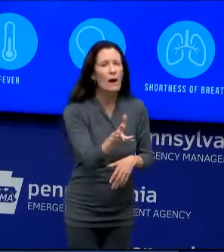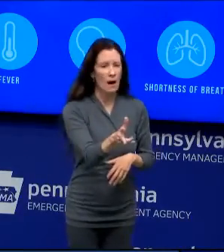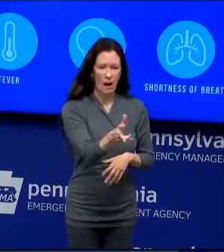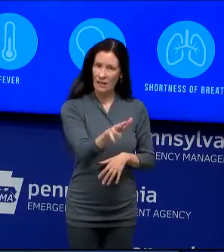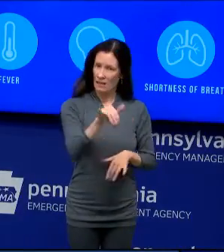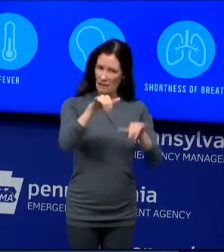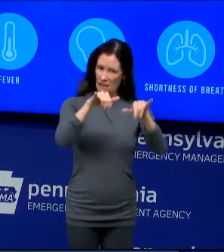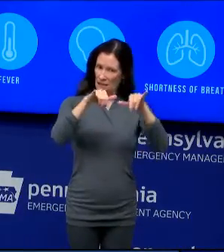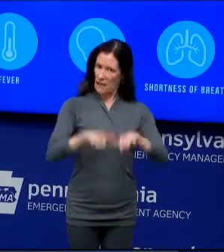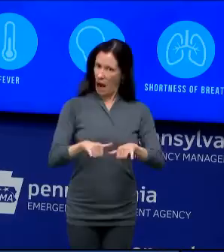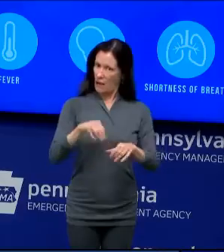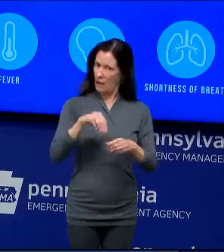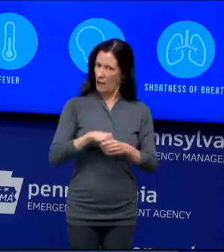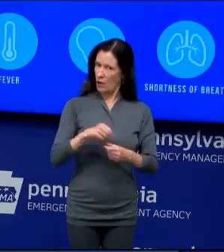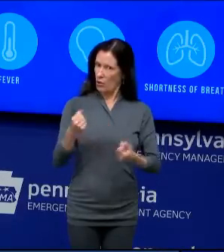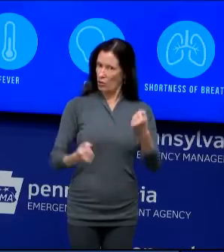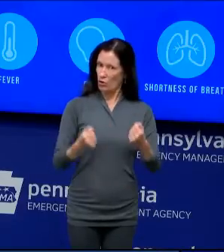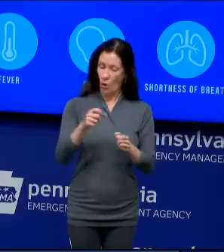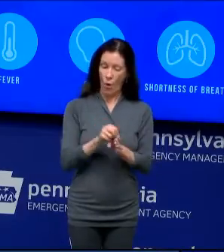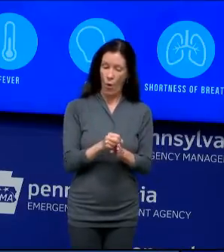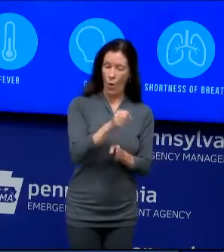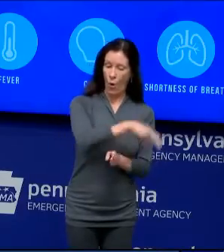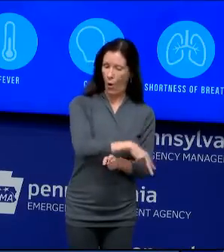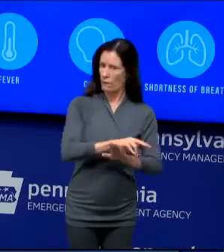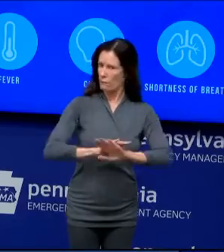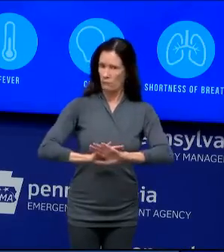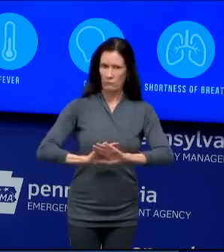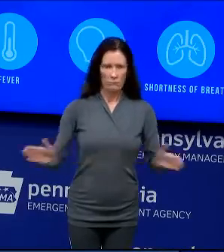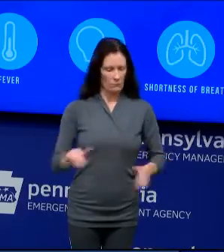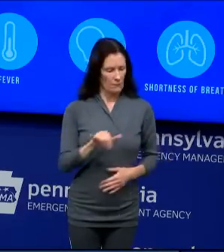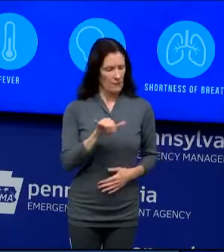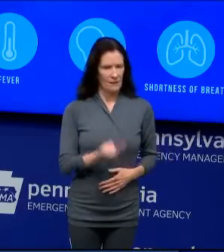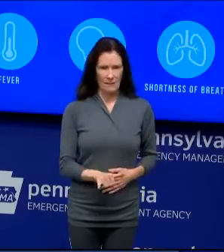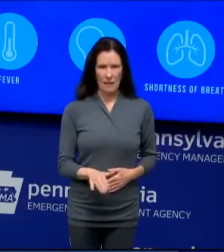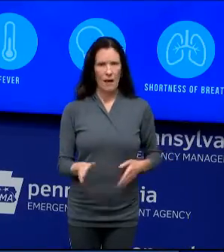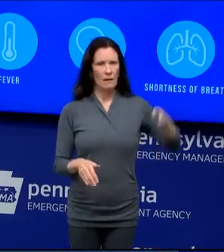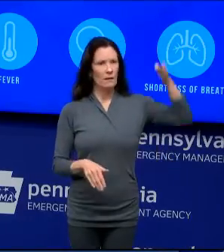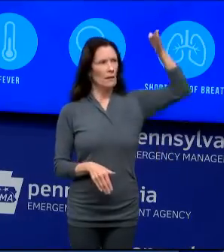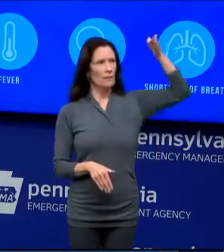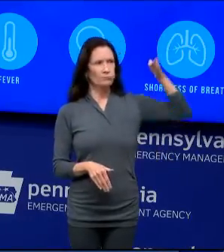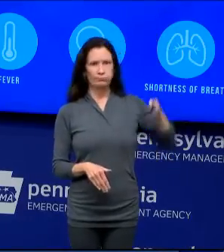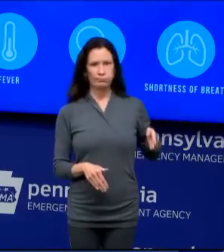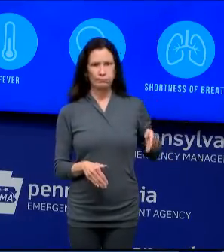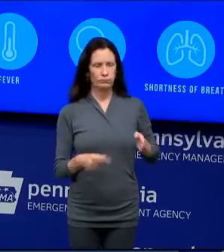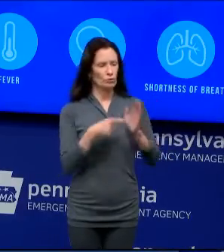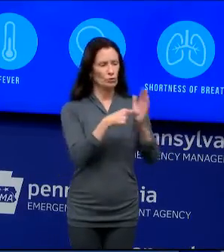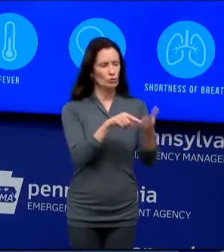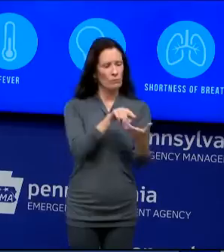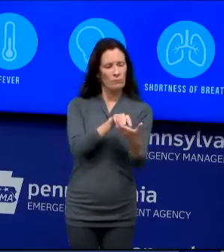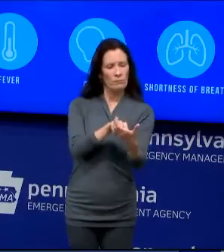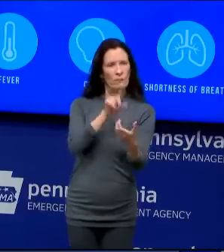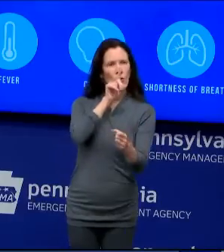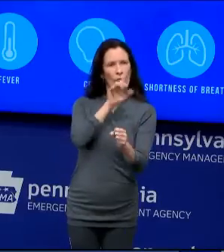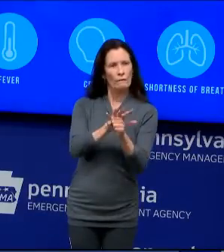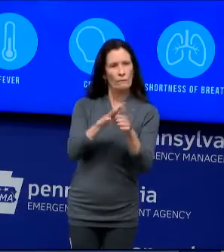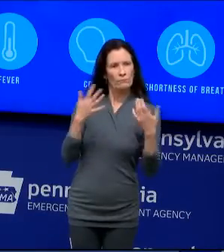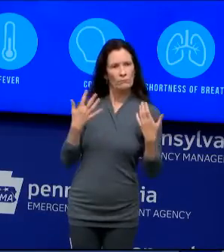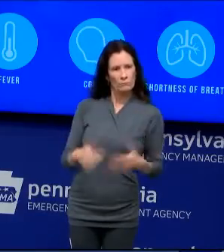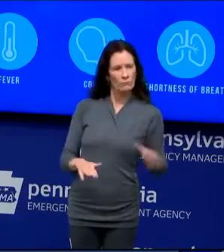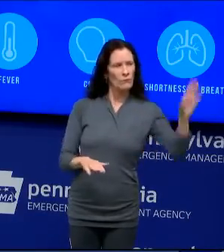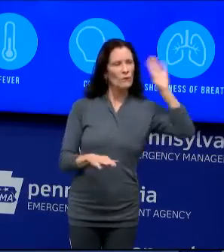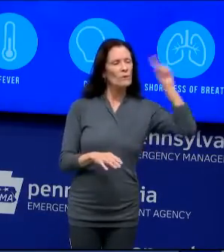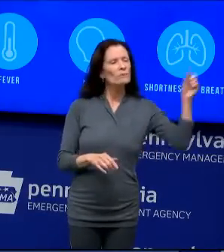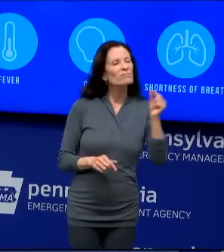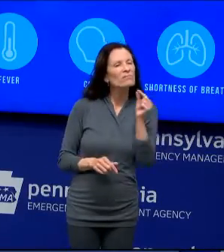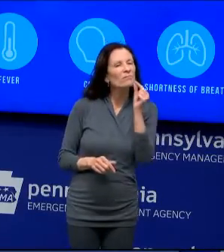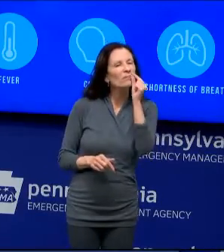collected, and you will then be directed back onto the highway to return home to self-isolate while you